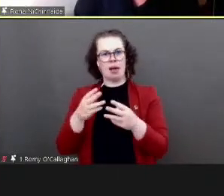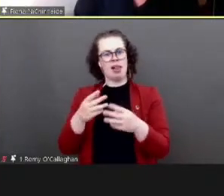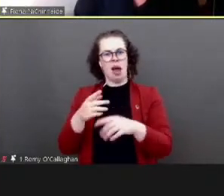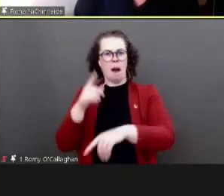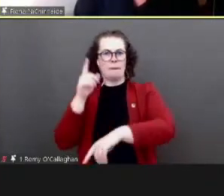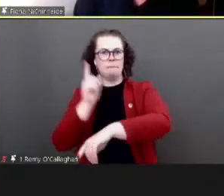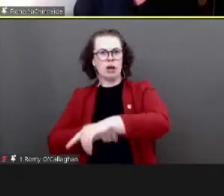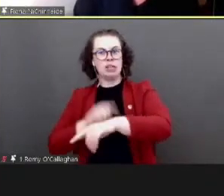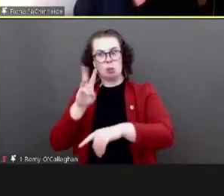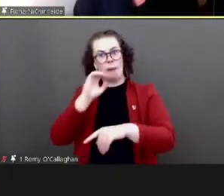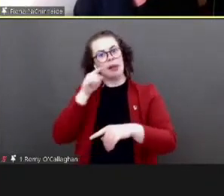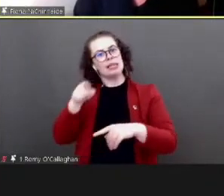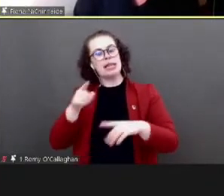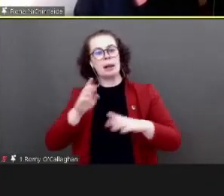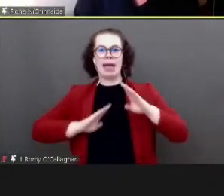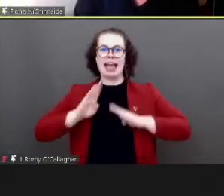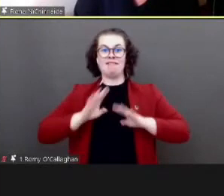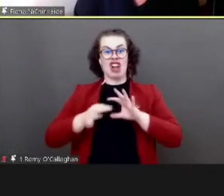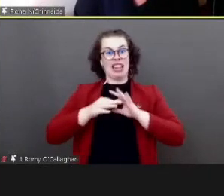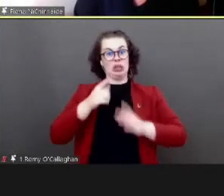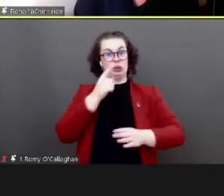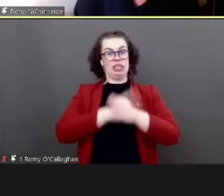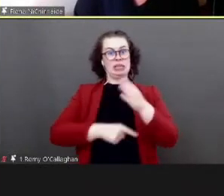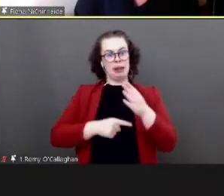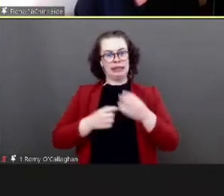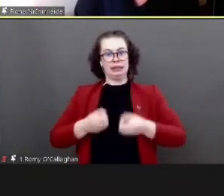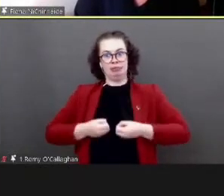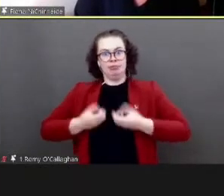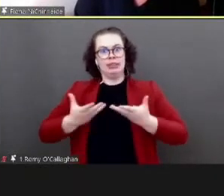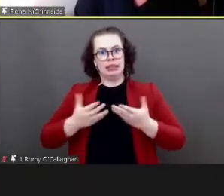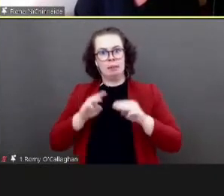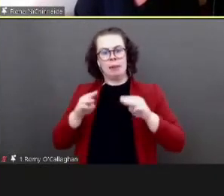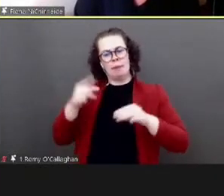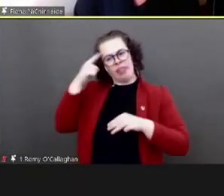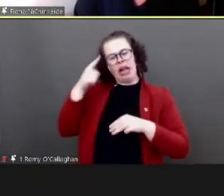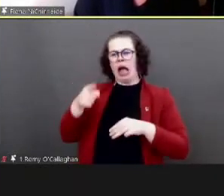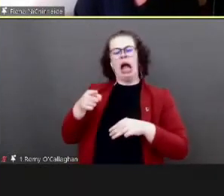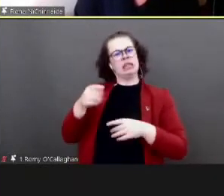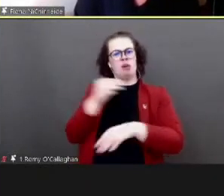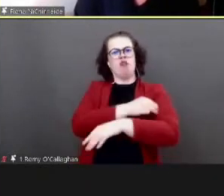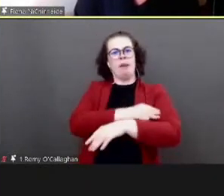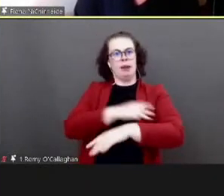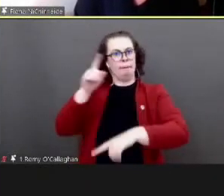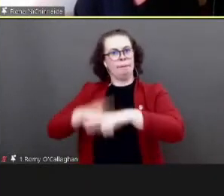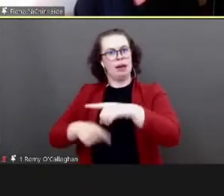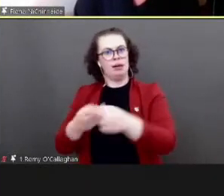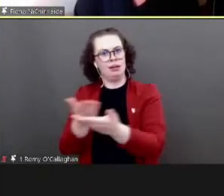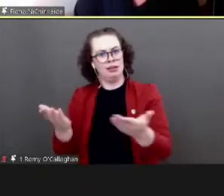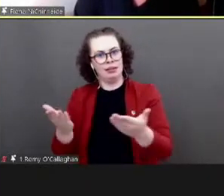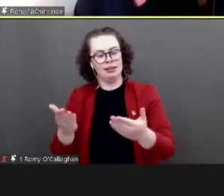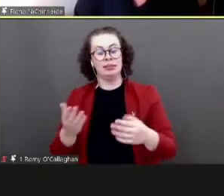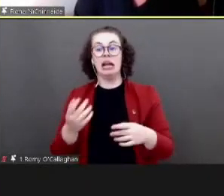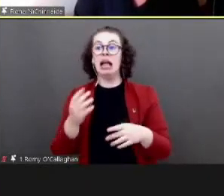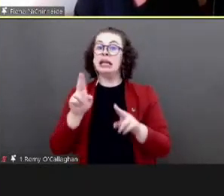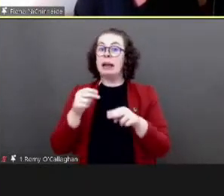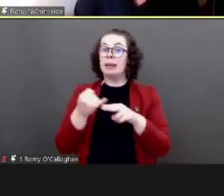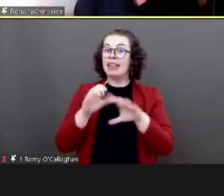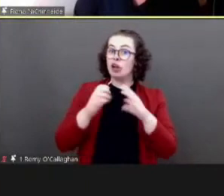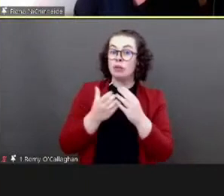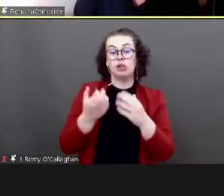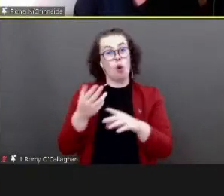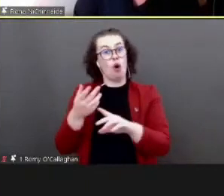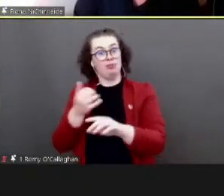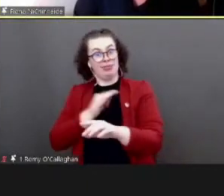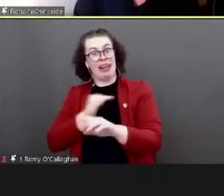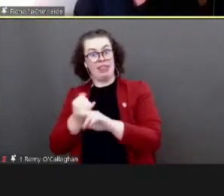relating behaviours, and by this we mean behaviours perceived as challenging behaviour in the community and within the prisons themselves,